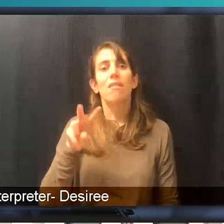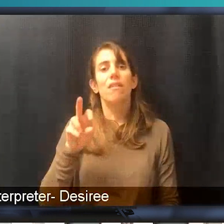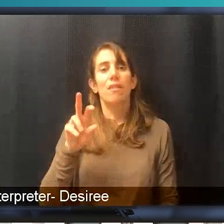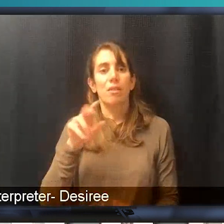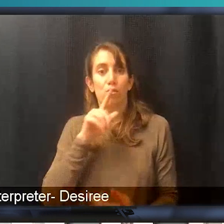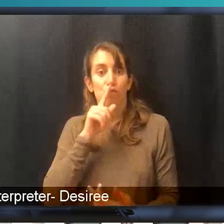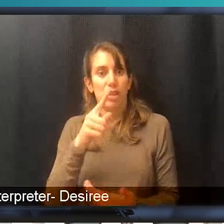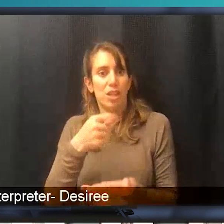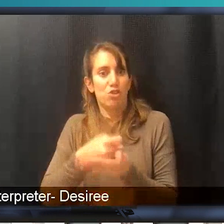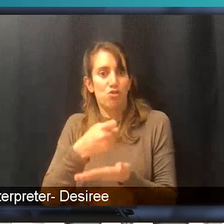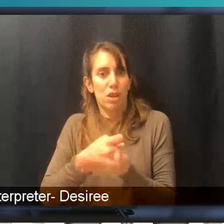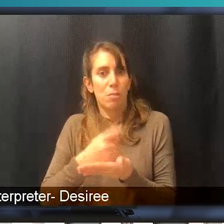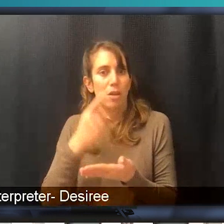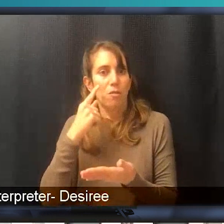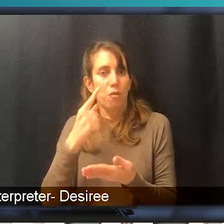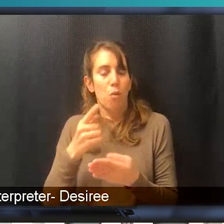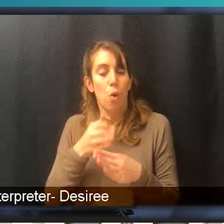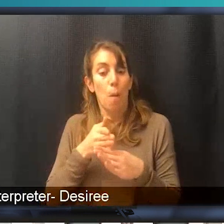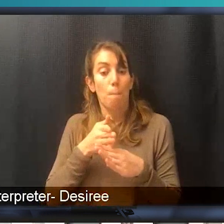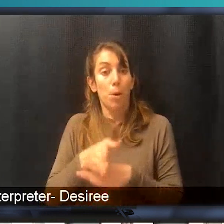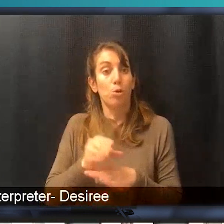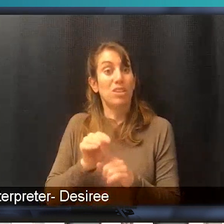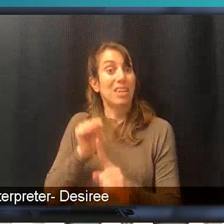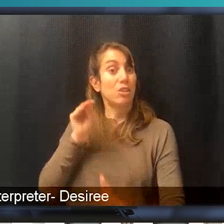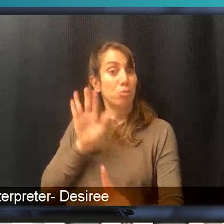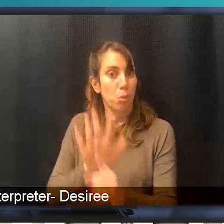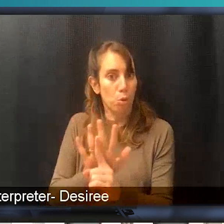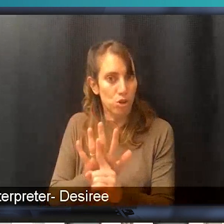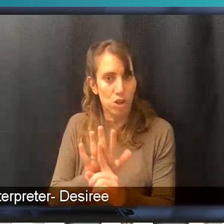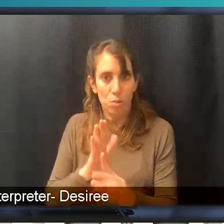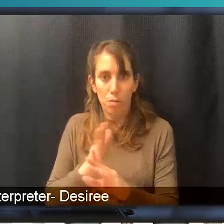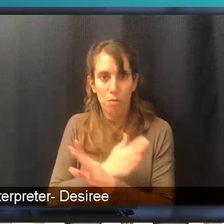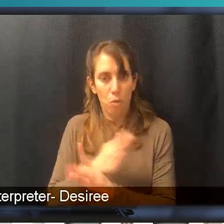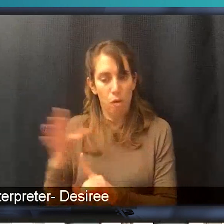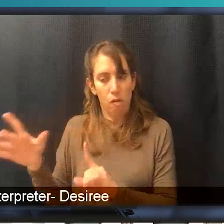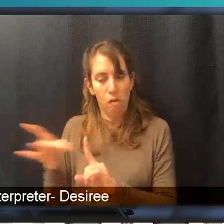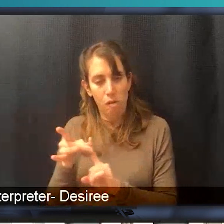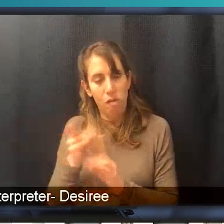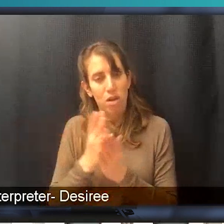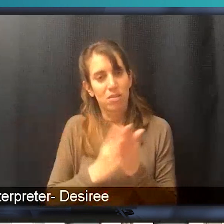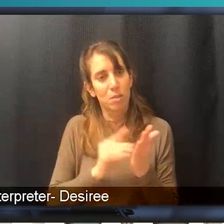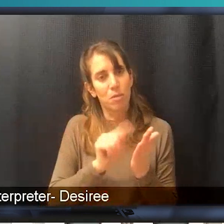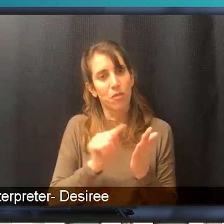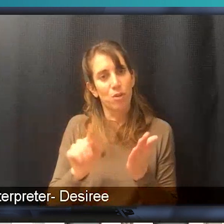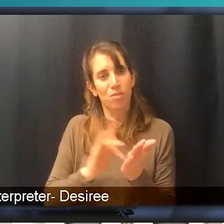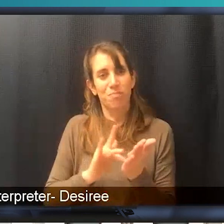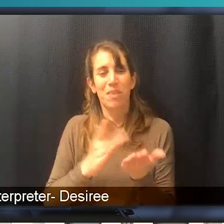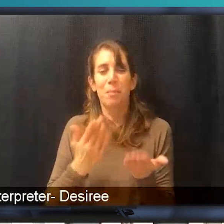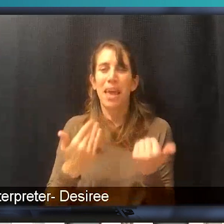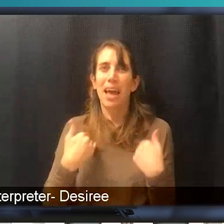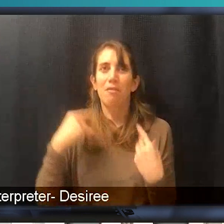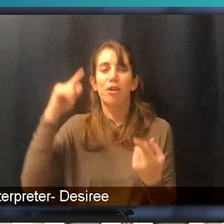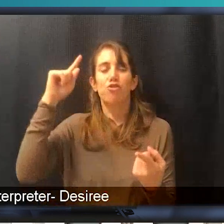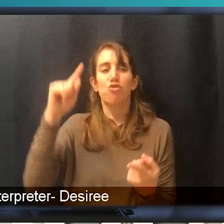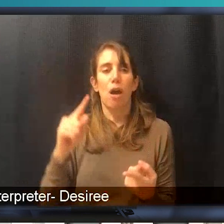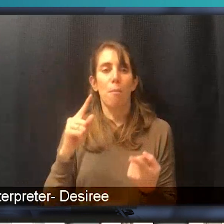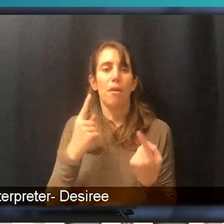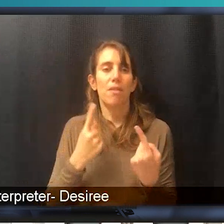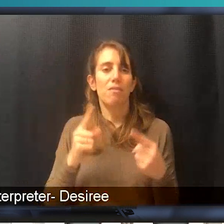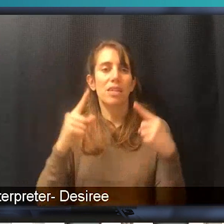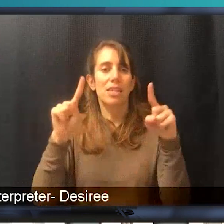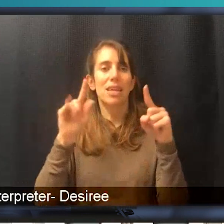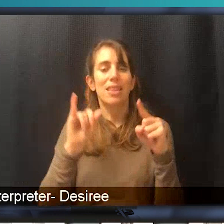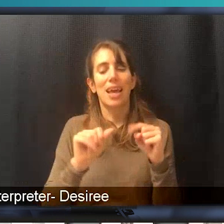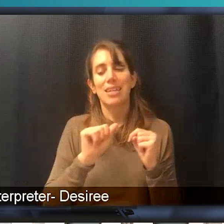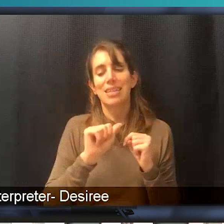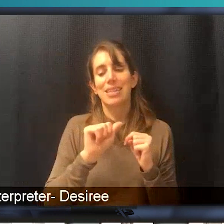of early COVID, that some of those may have a drop in efficacy, and those are antibody-based